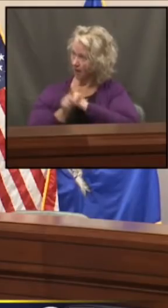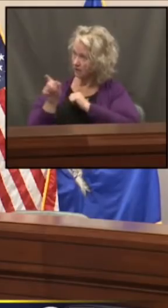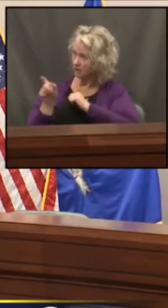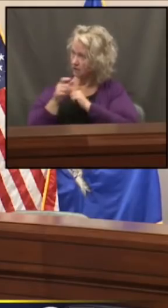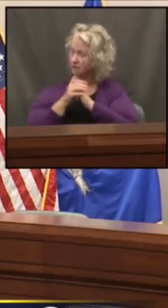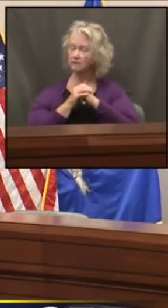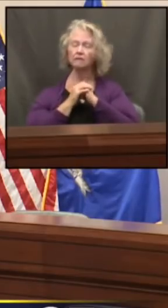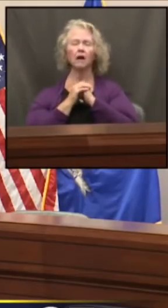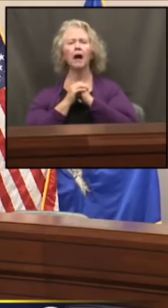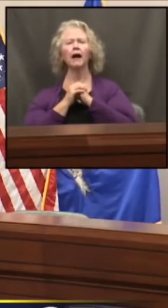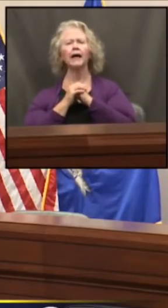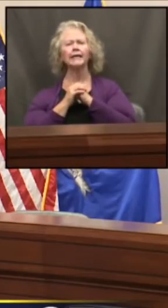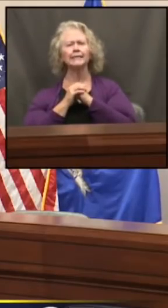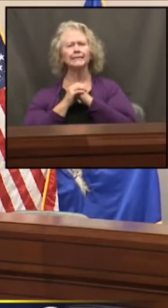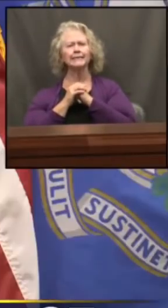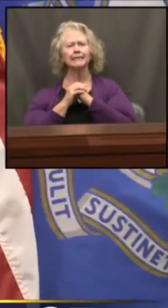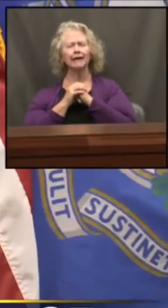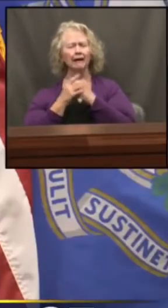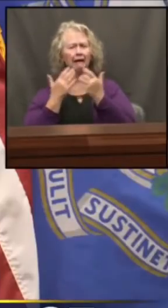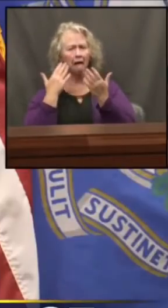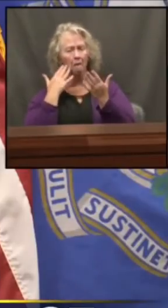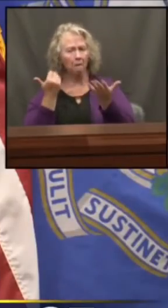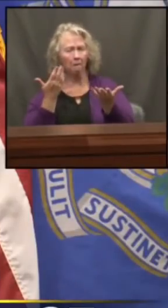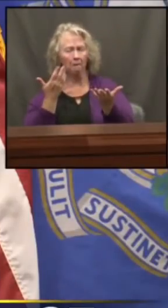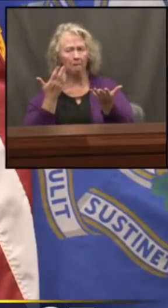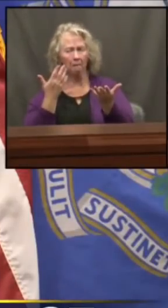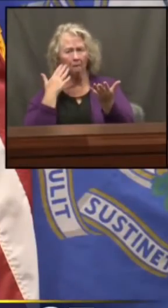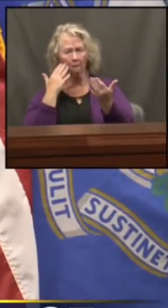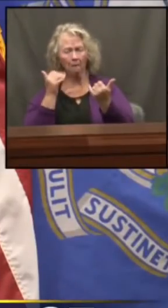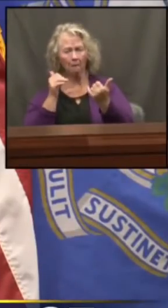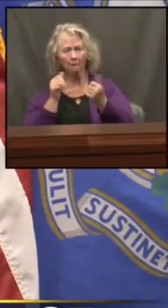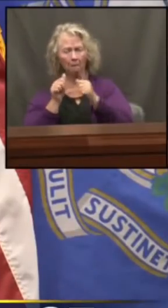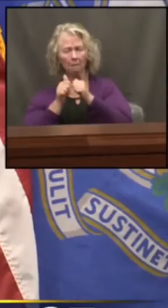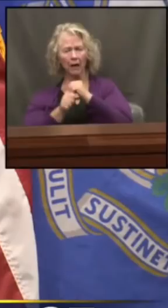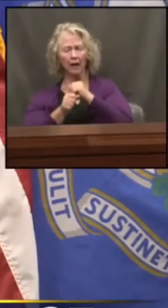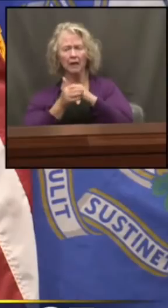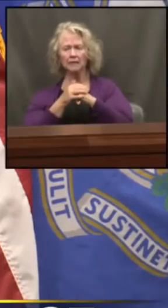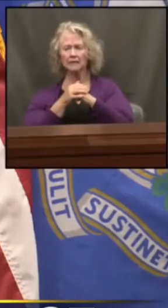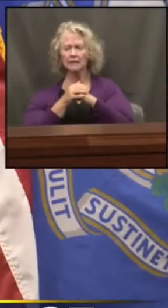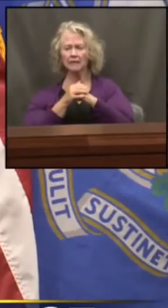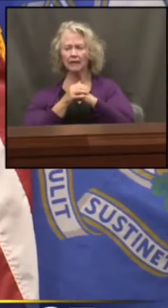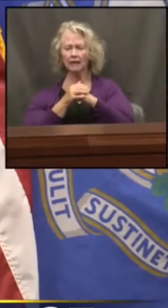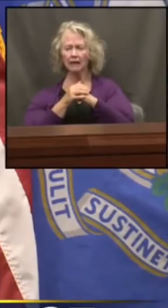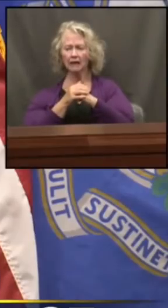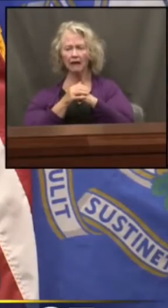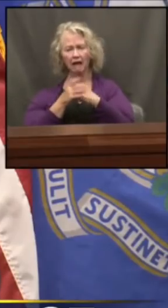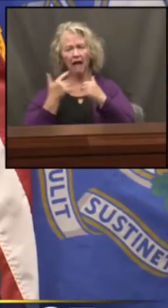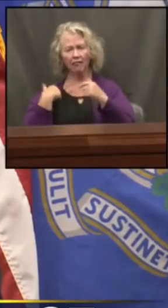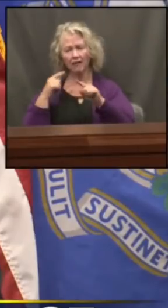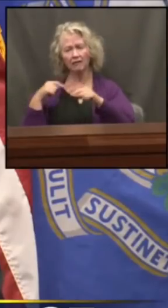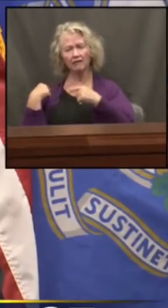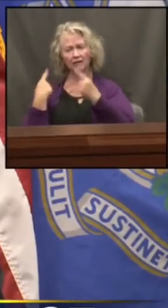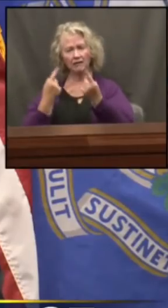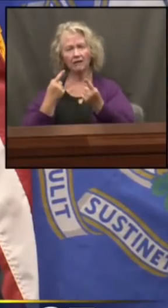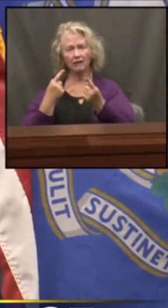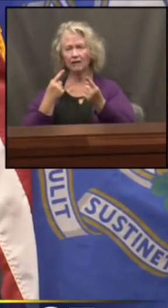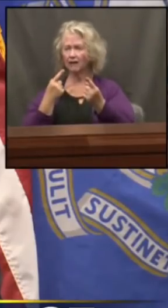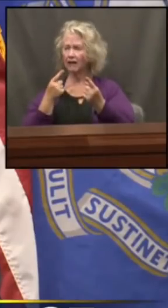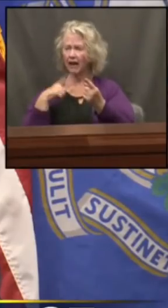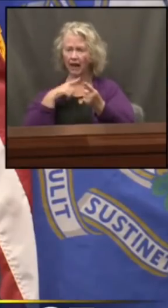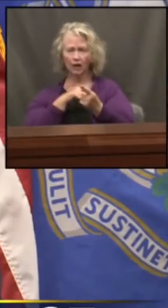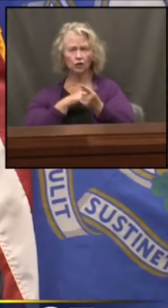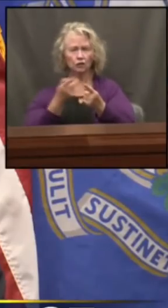I hope not. I think we've managed pretty successfully working together with